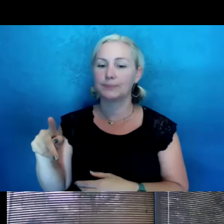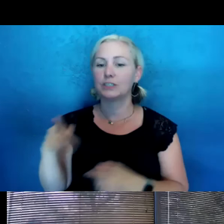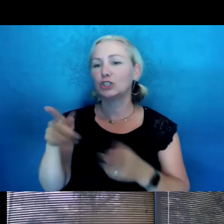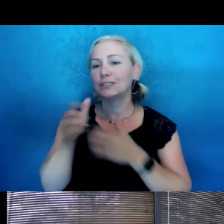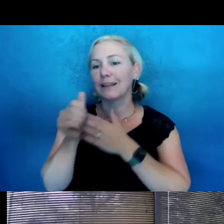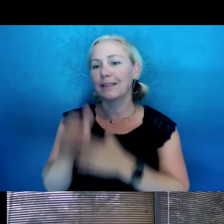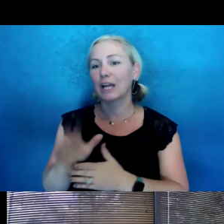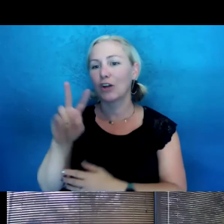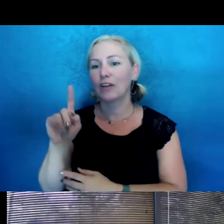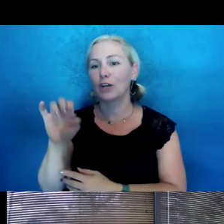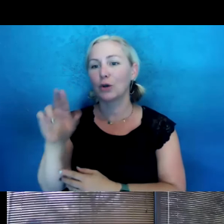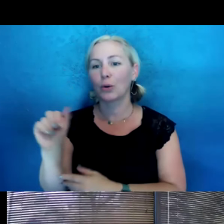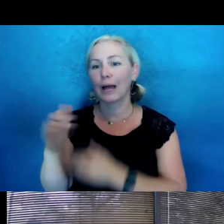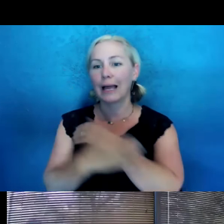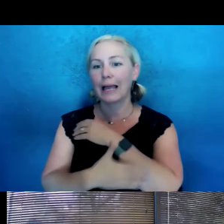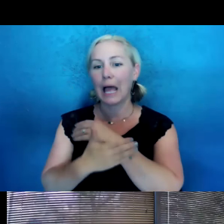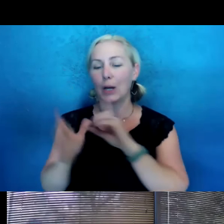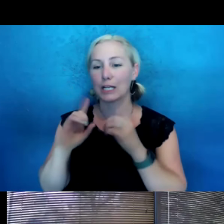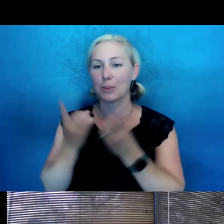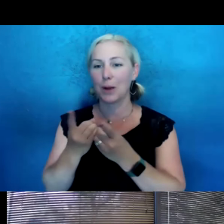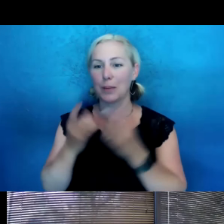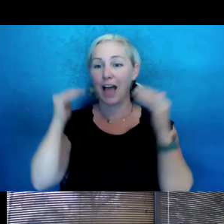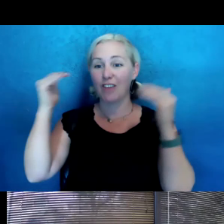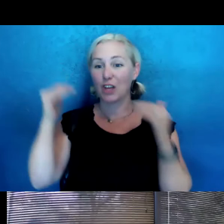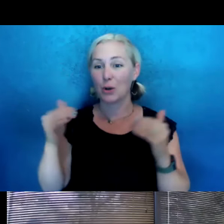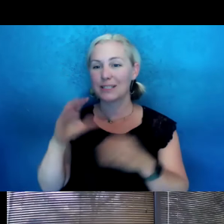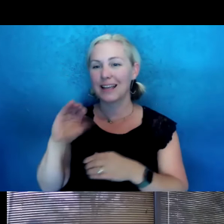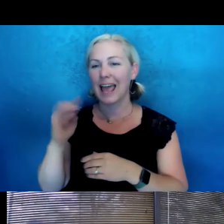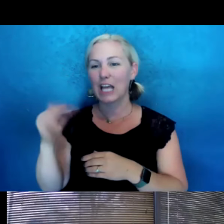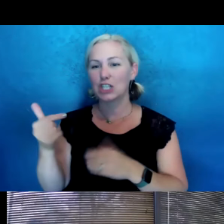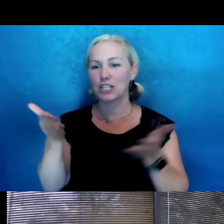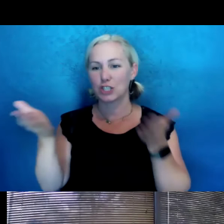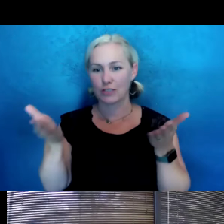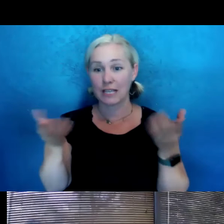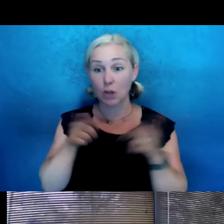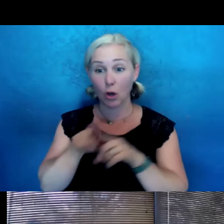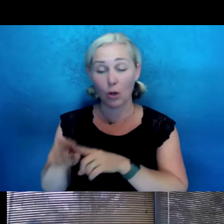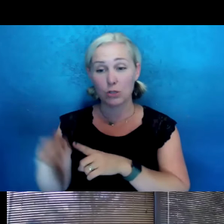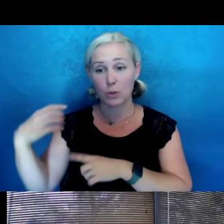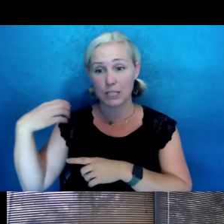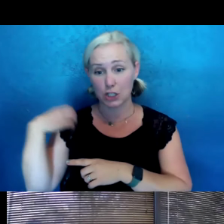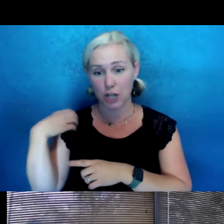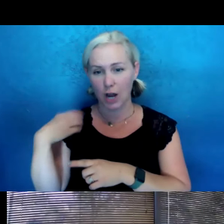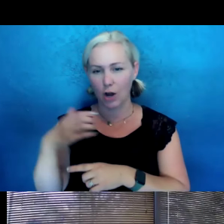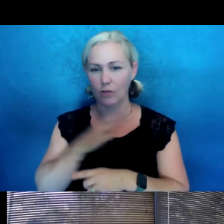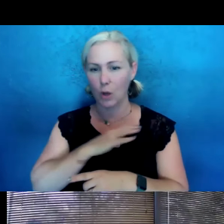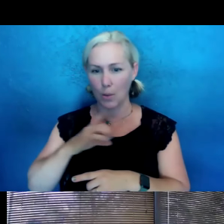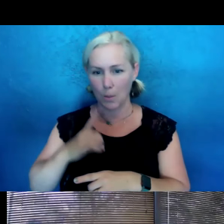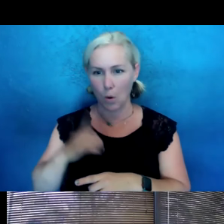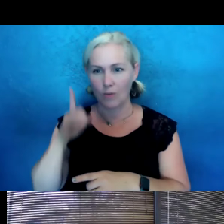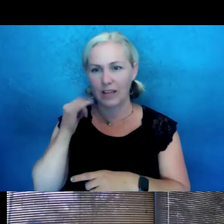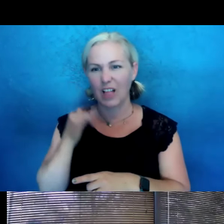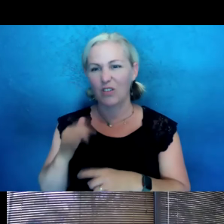of Ventura County Department of Adults and Aging Services, and also is the chair of the board of the California Association of